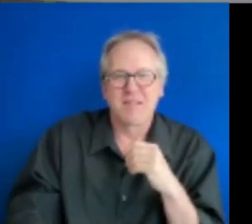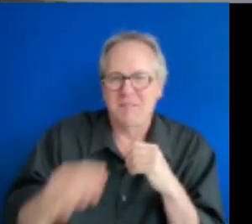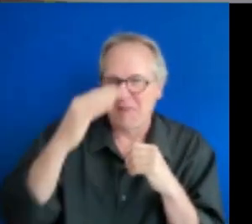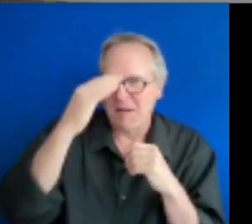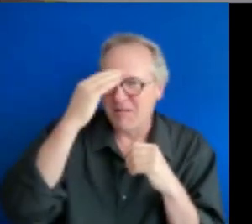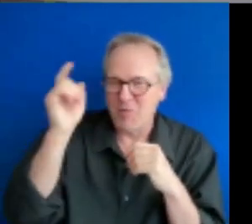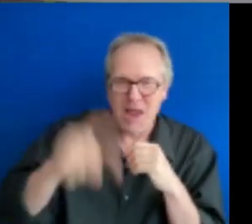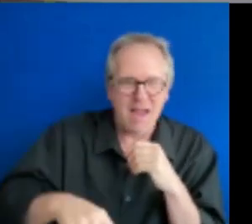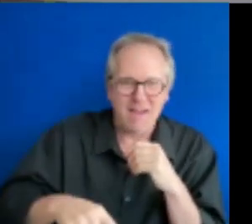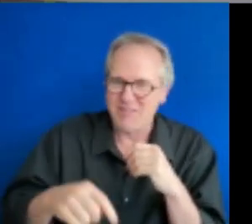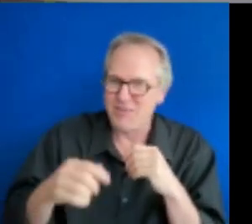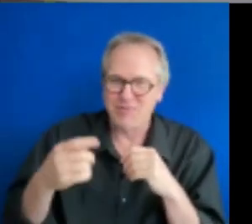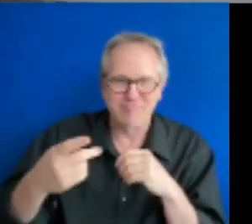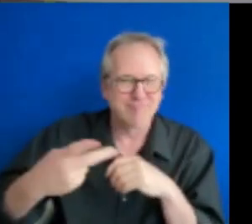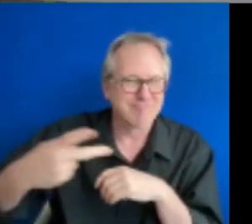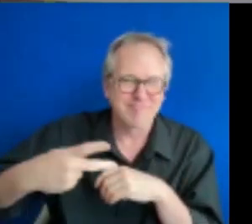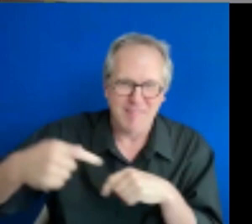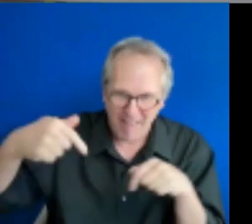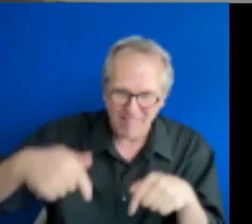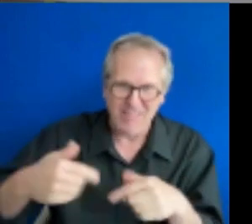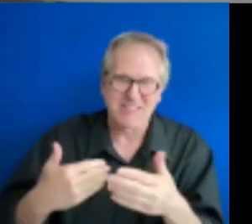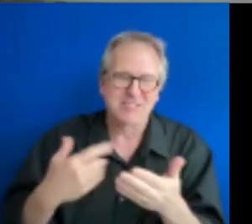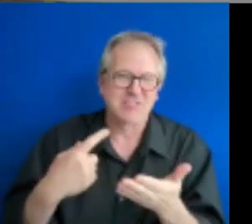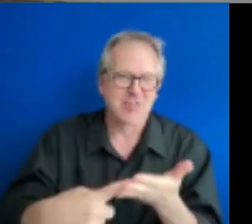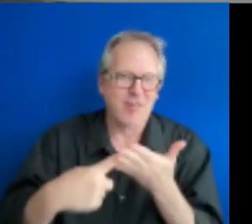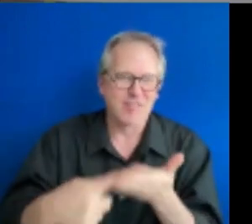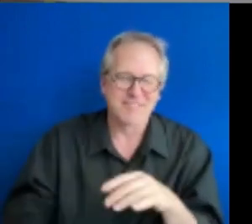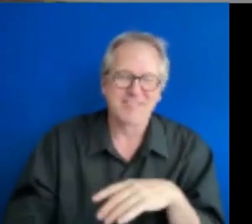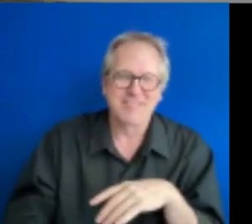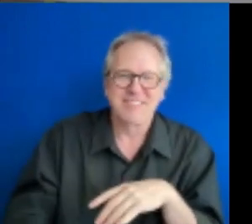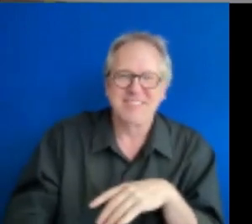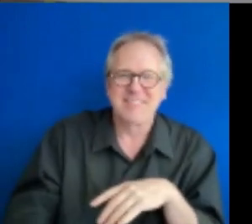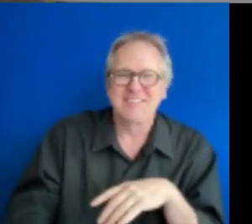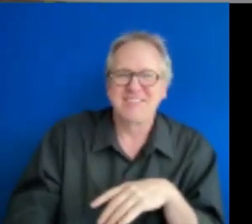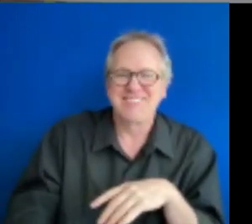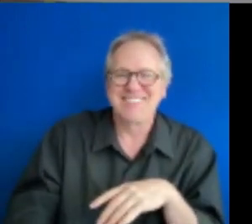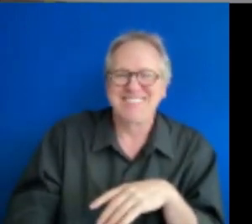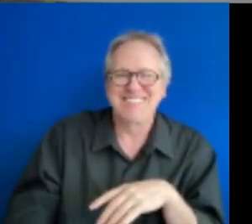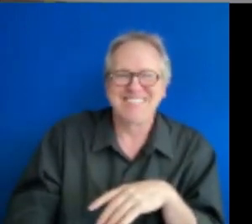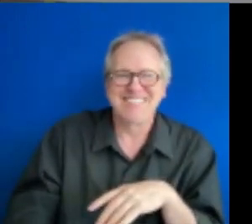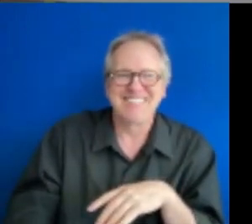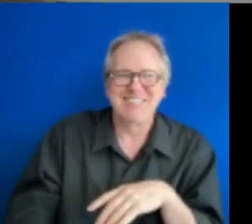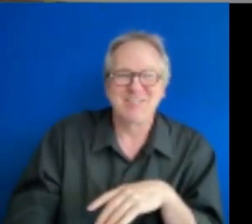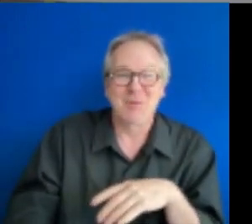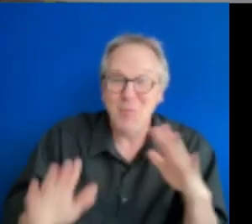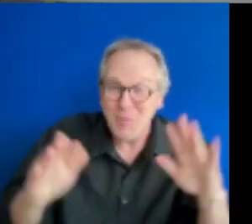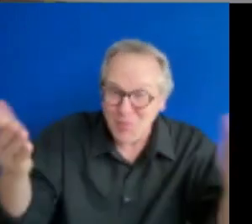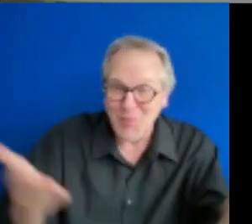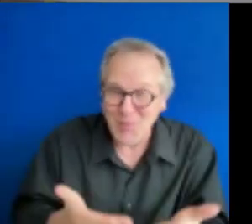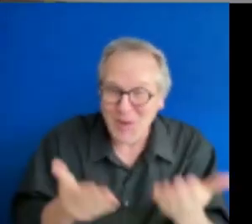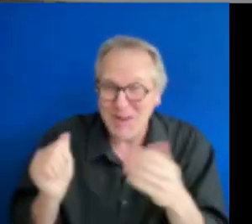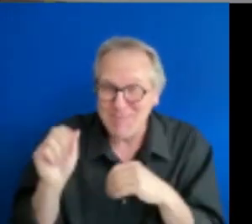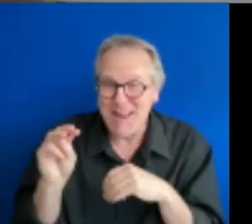to have this conversation. So welcome, Amanda. So welcome, Amanda.